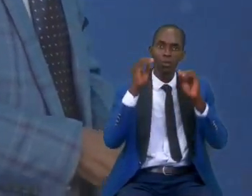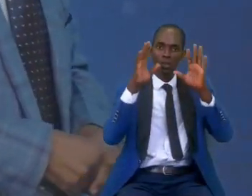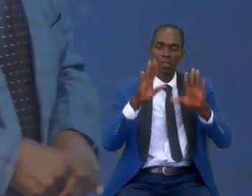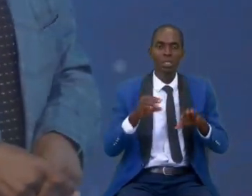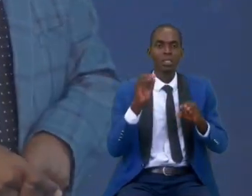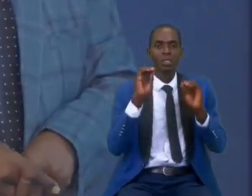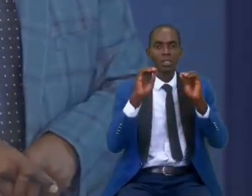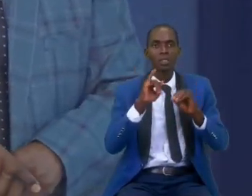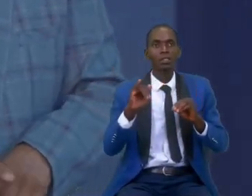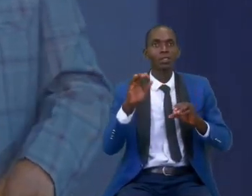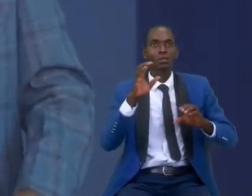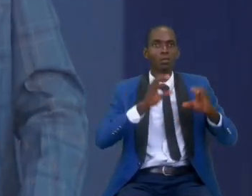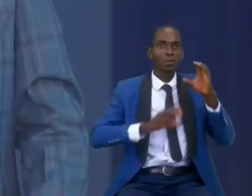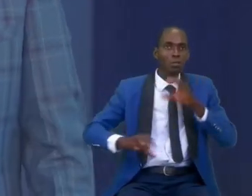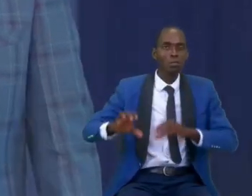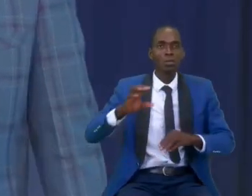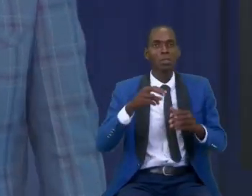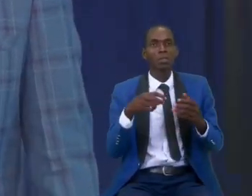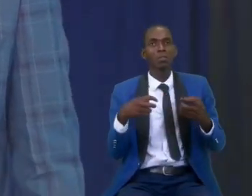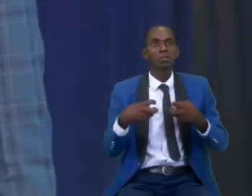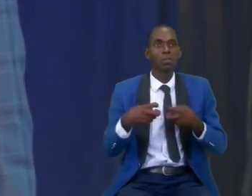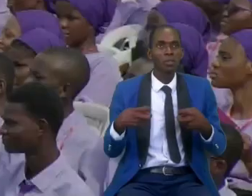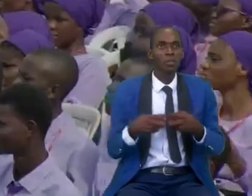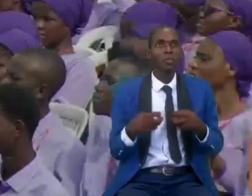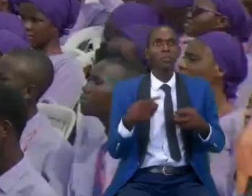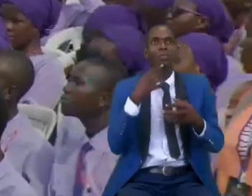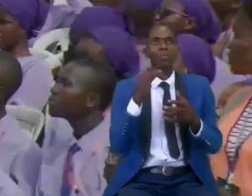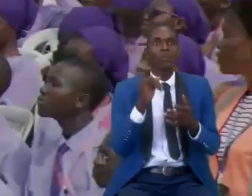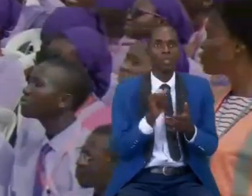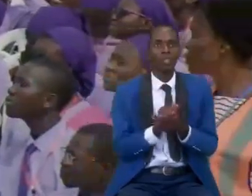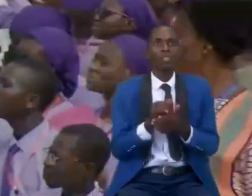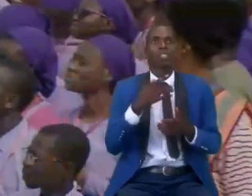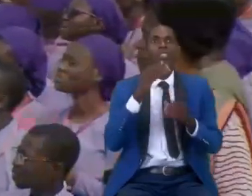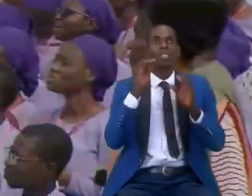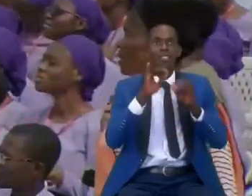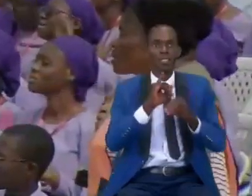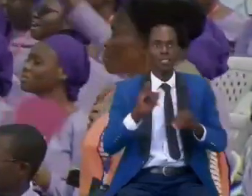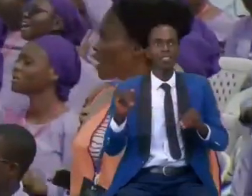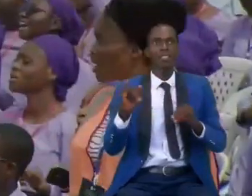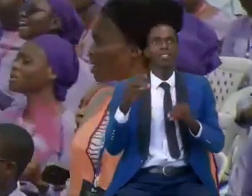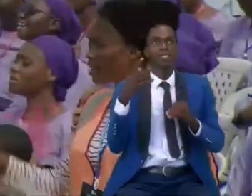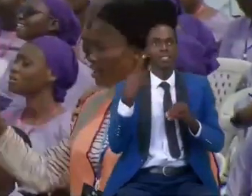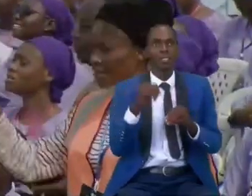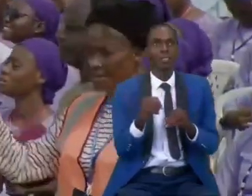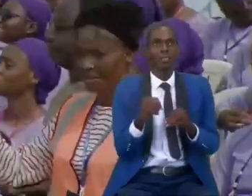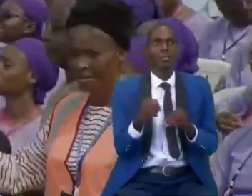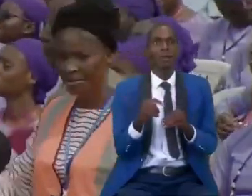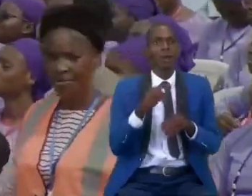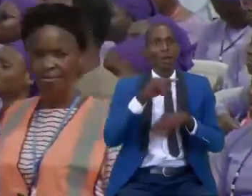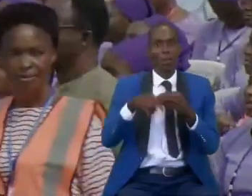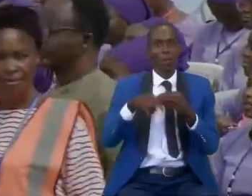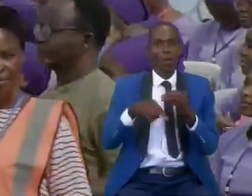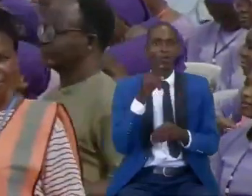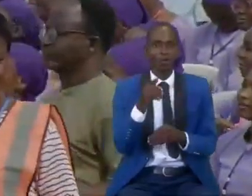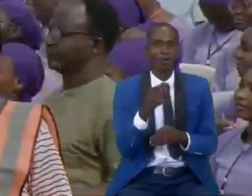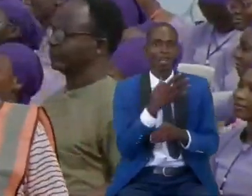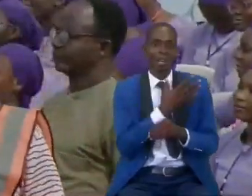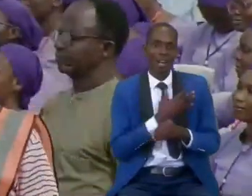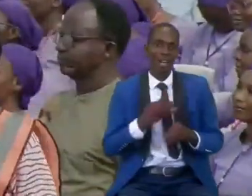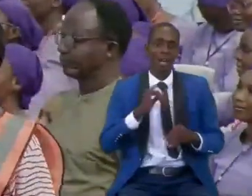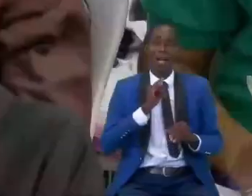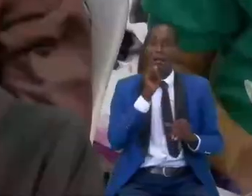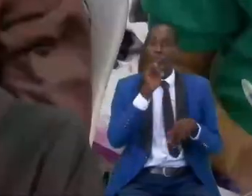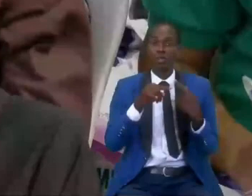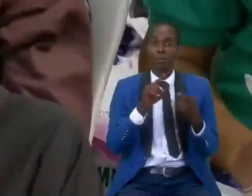He's teaching about you and talking about you. And when I say things that will lift you up to the